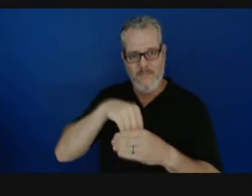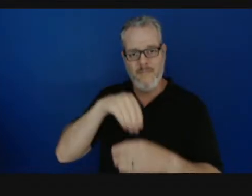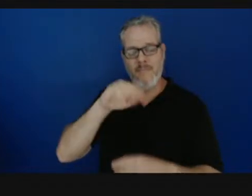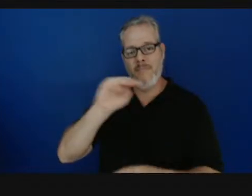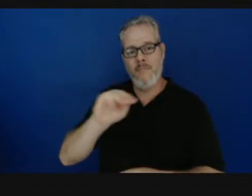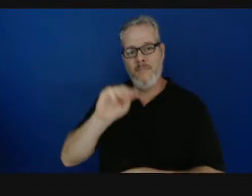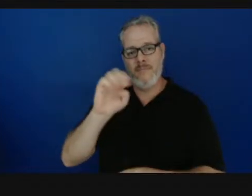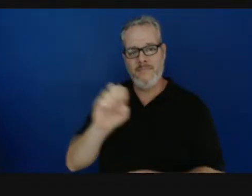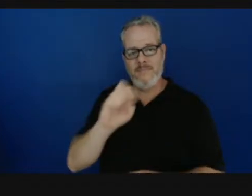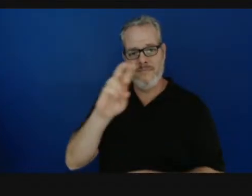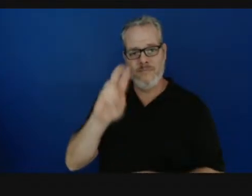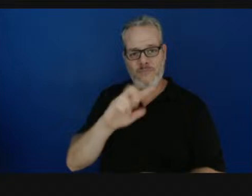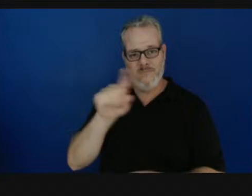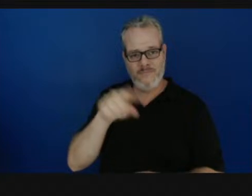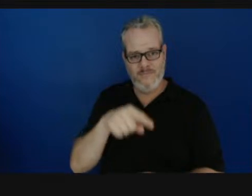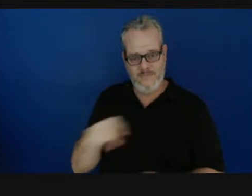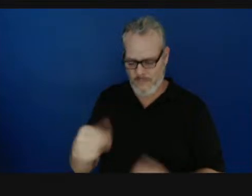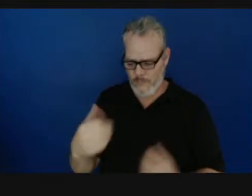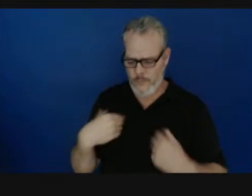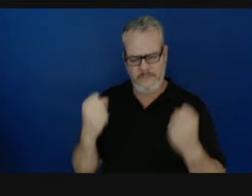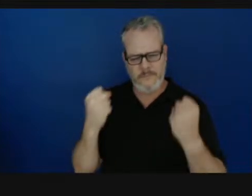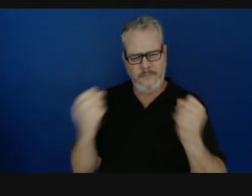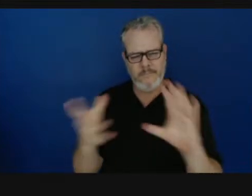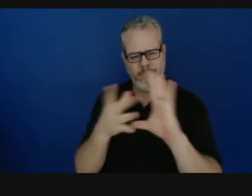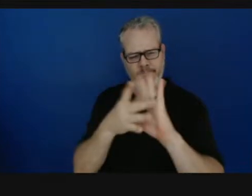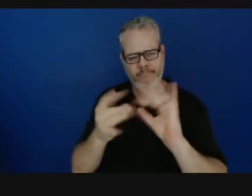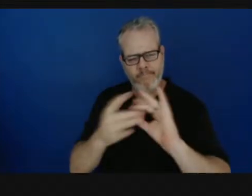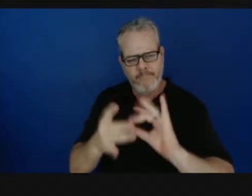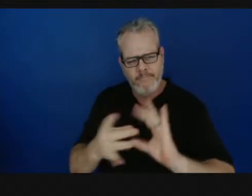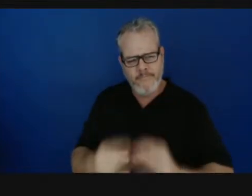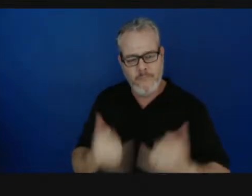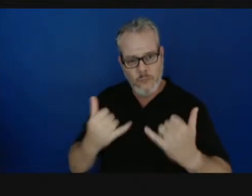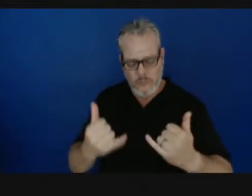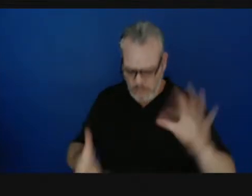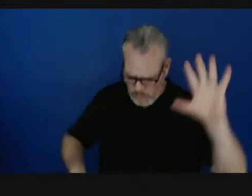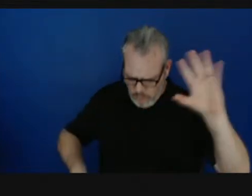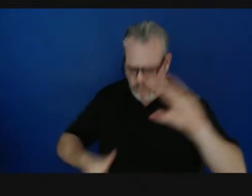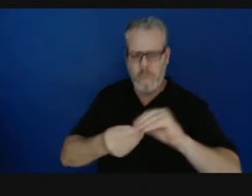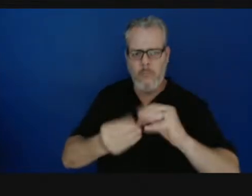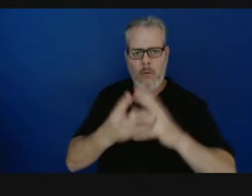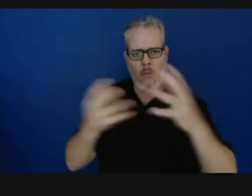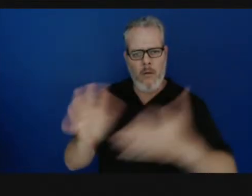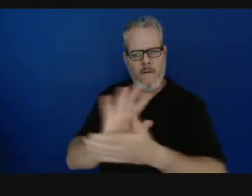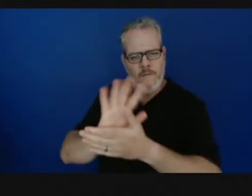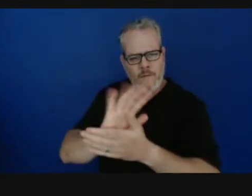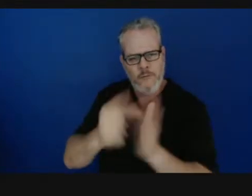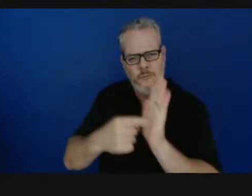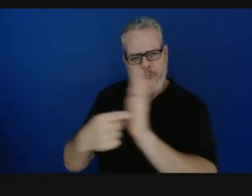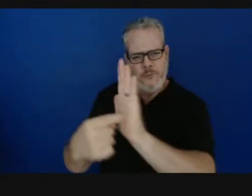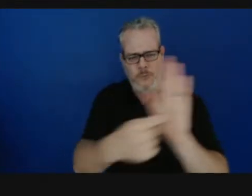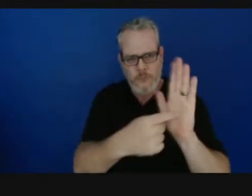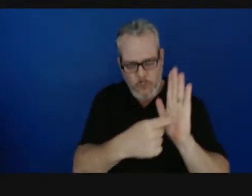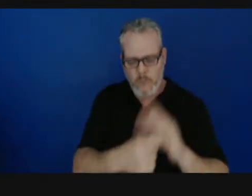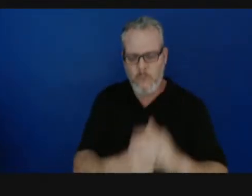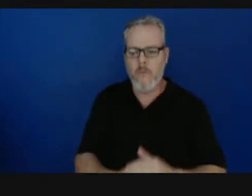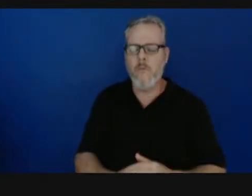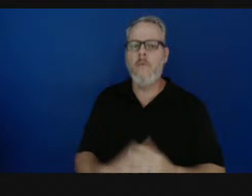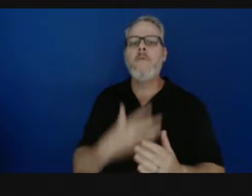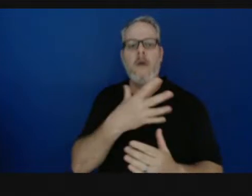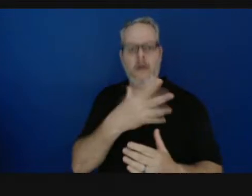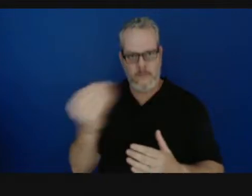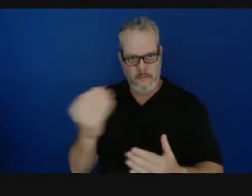today, lots of images, videos. We'll try to select some good ones for you guys, go over some of the monitoring,